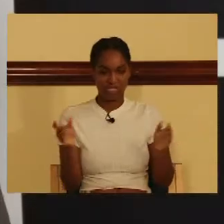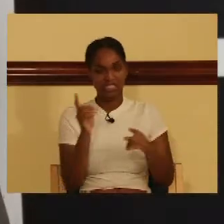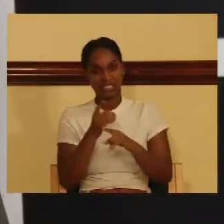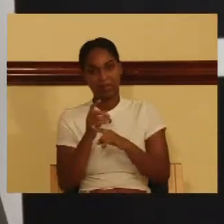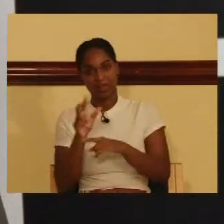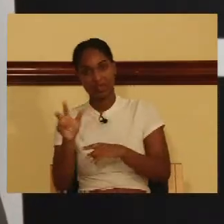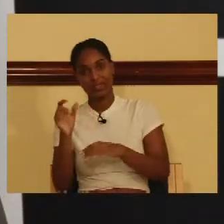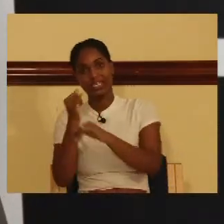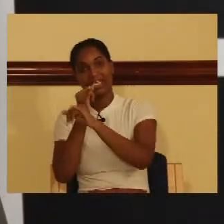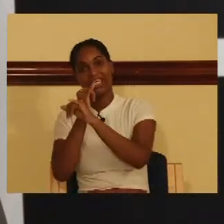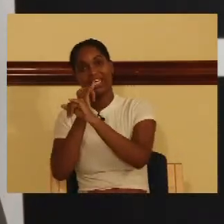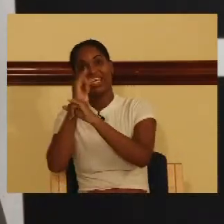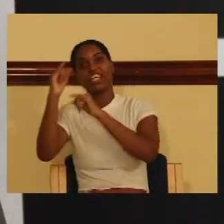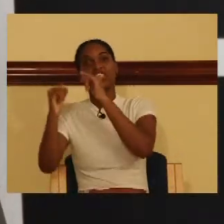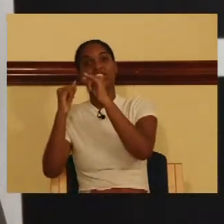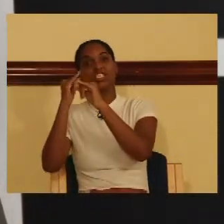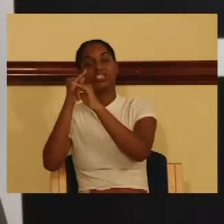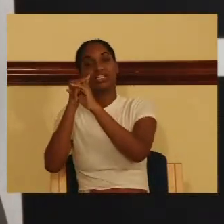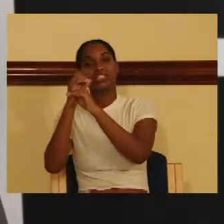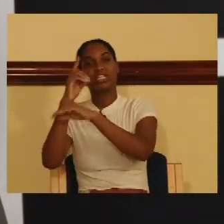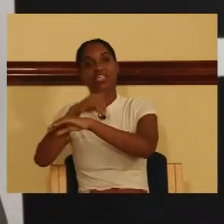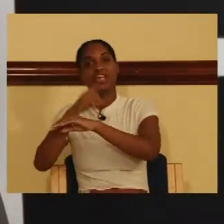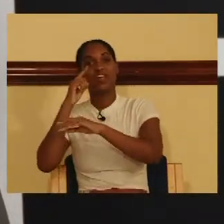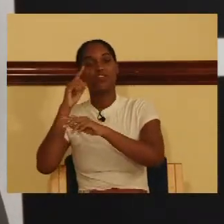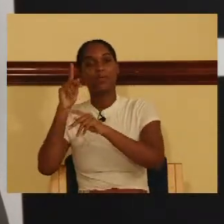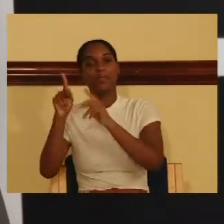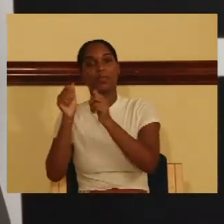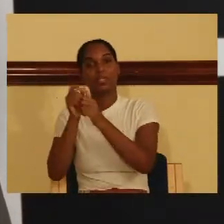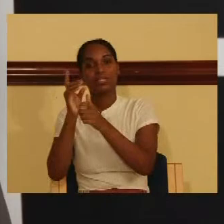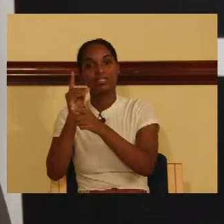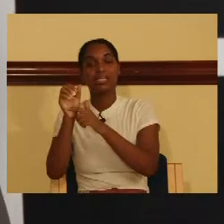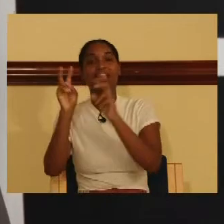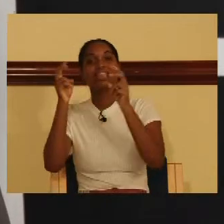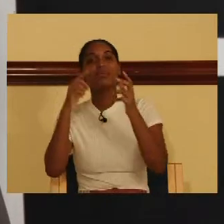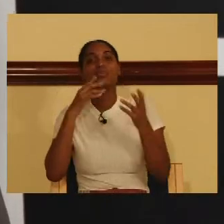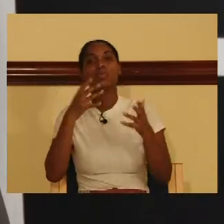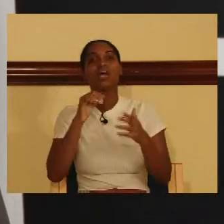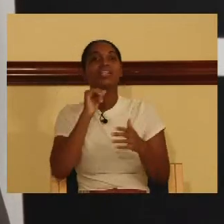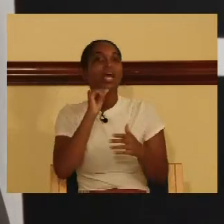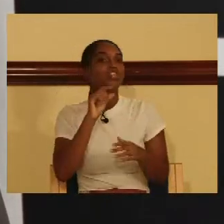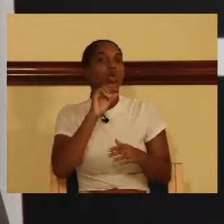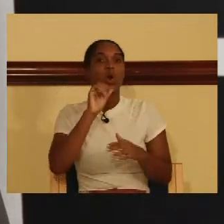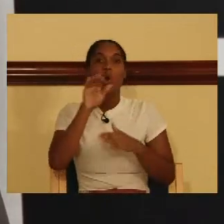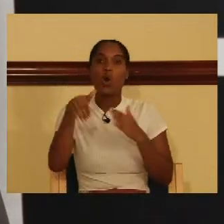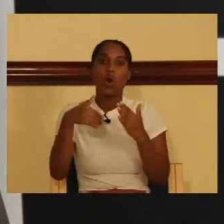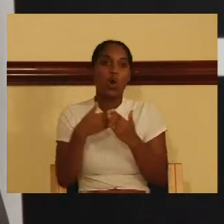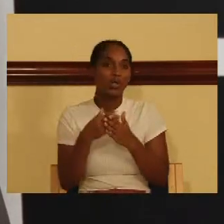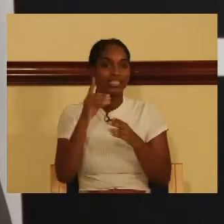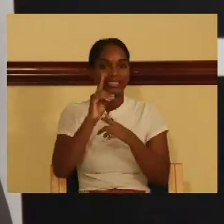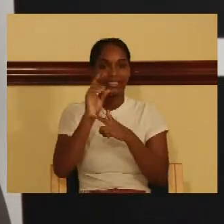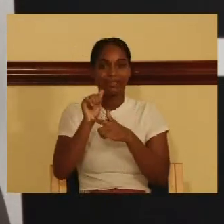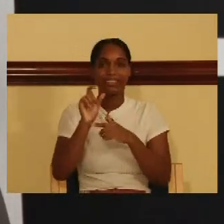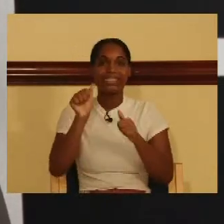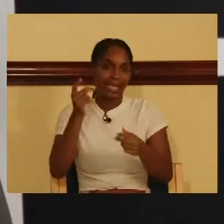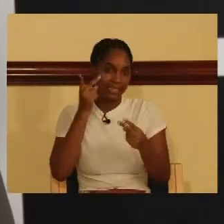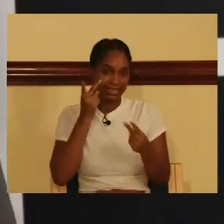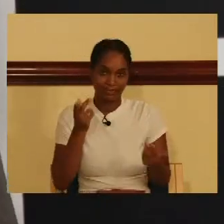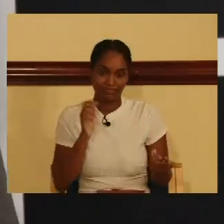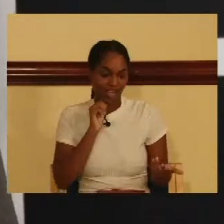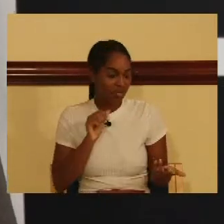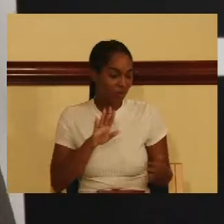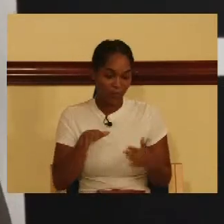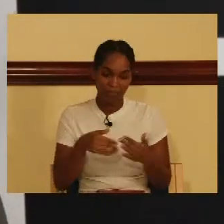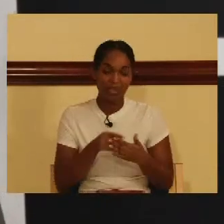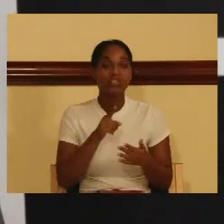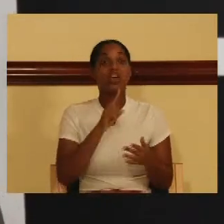being International Day for Persons with Disabilities, the theme is Not All Disabilities Are Visible. And so it is